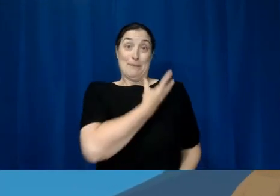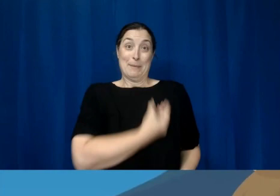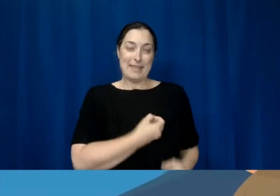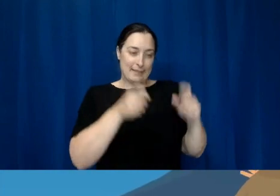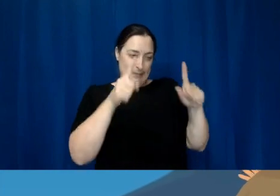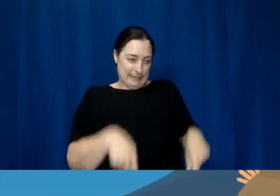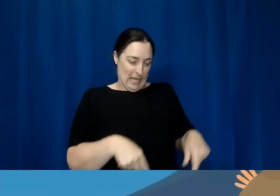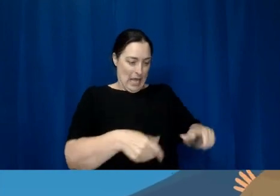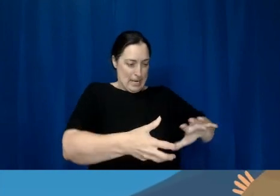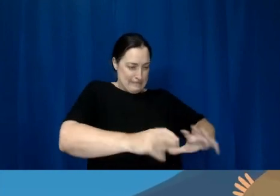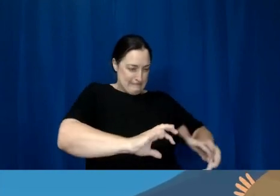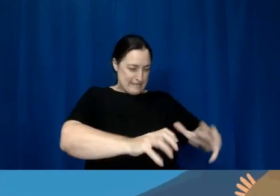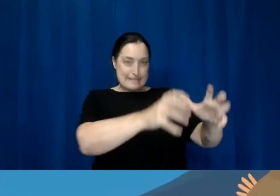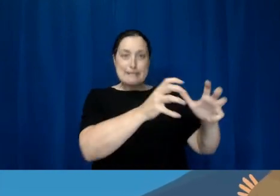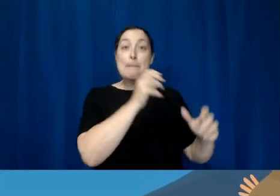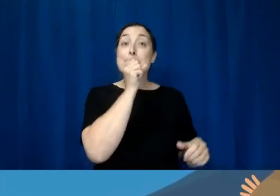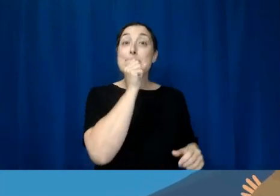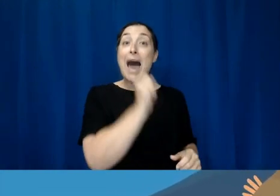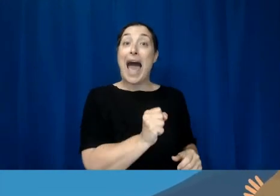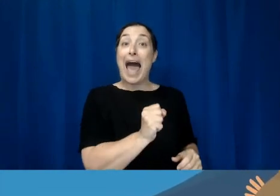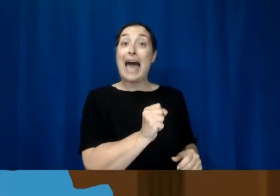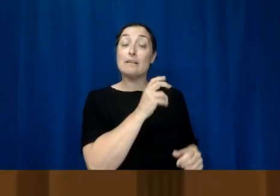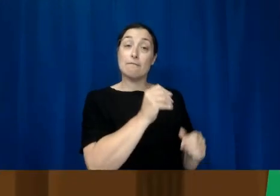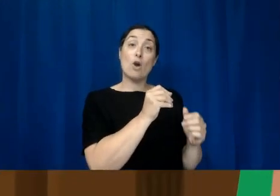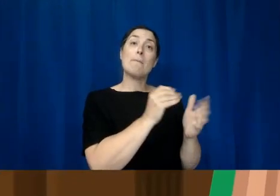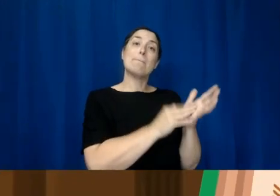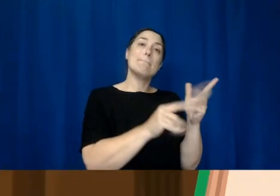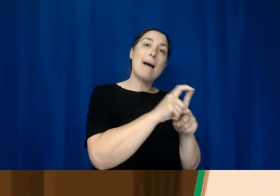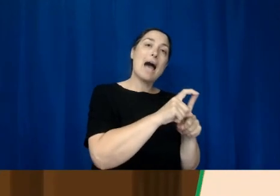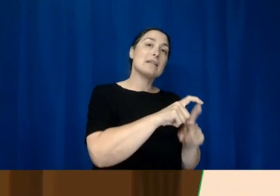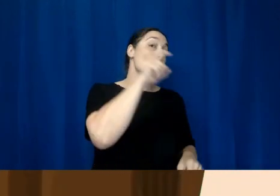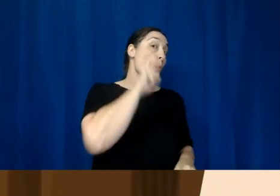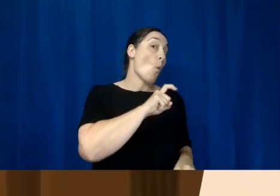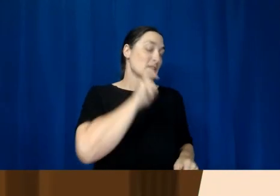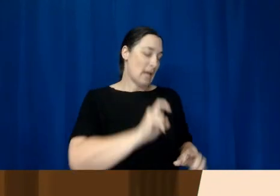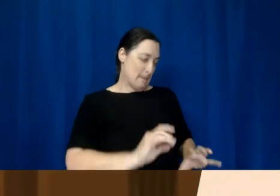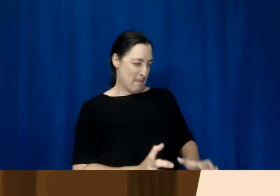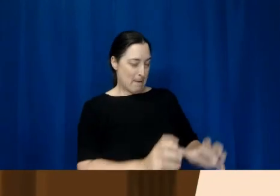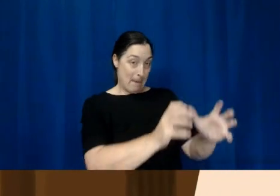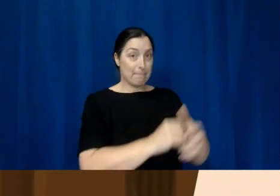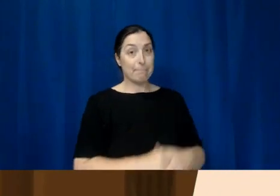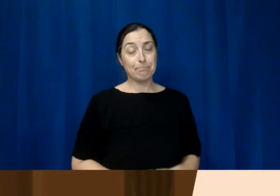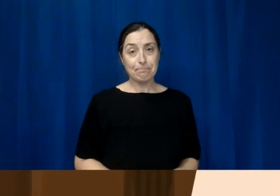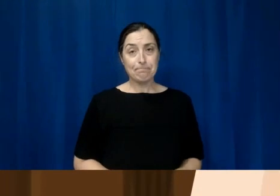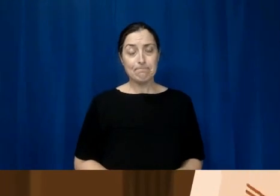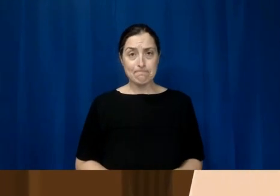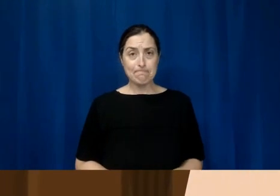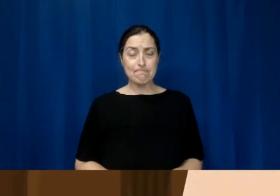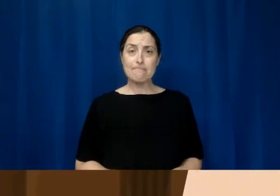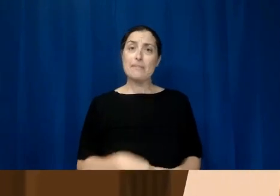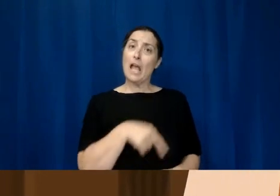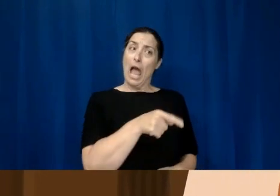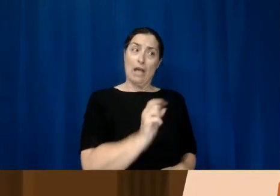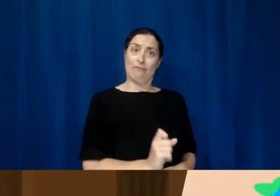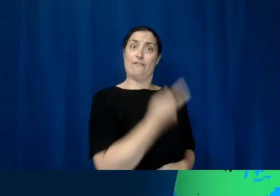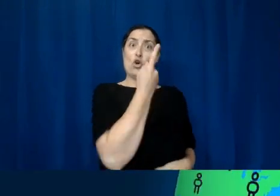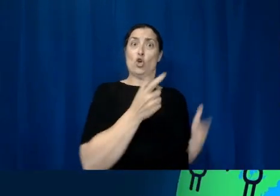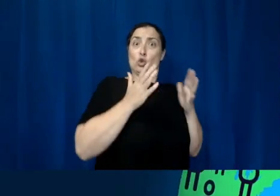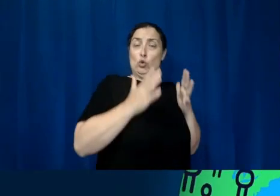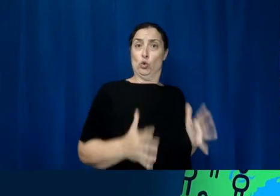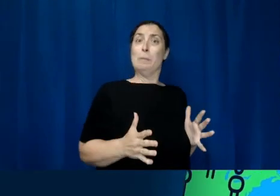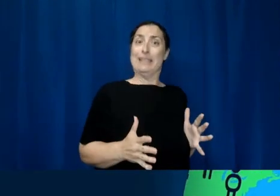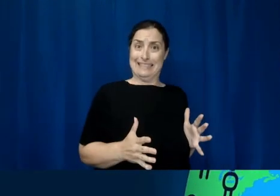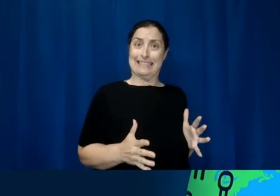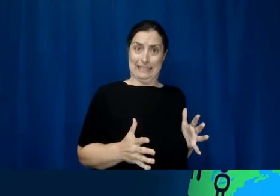man out of mud and water. In some versions of the story, Prometheus molded the very first humans, but other sources